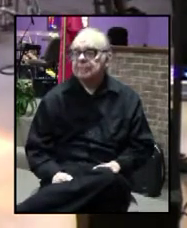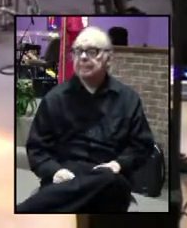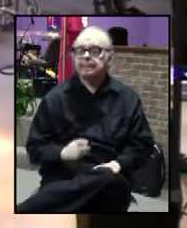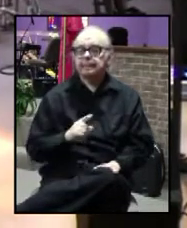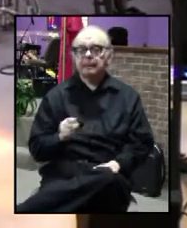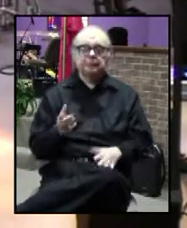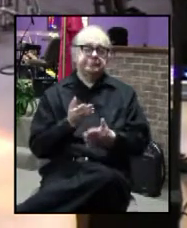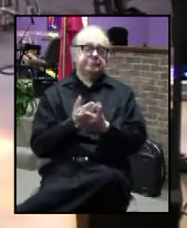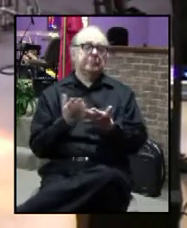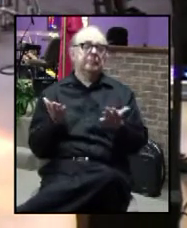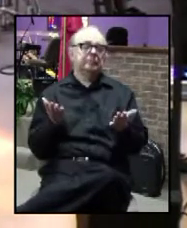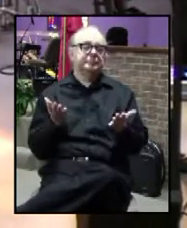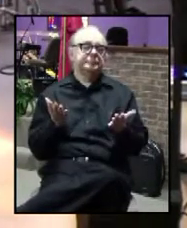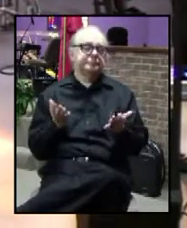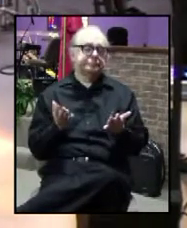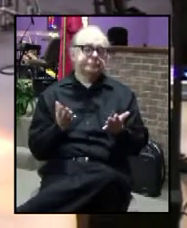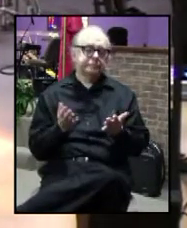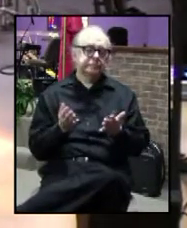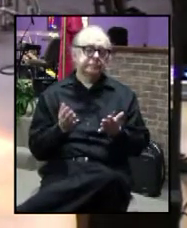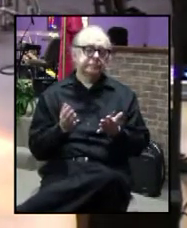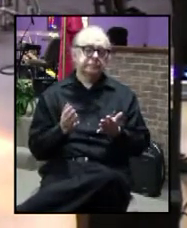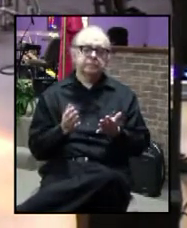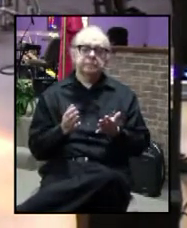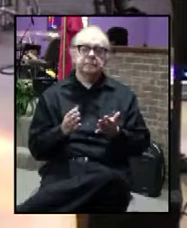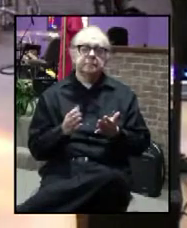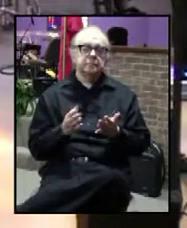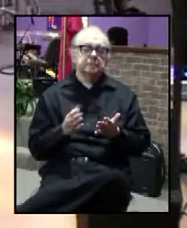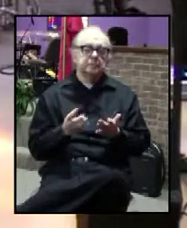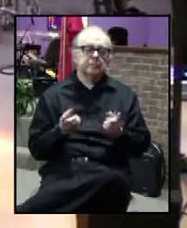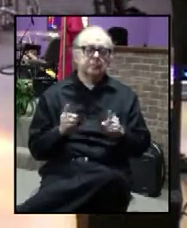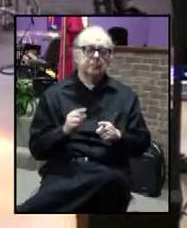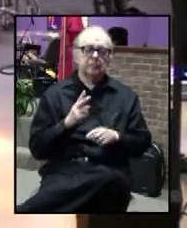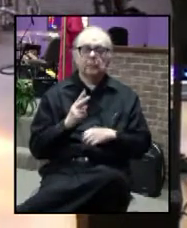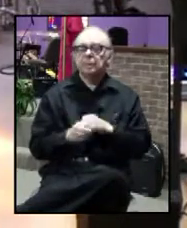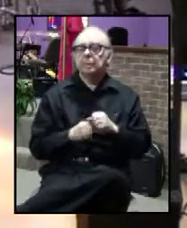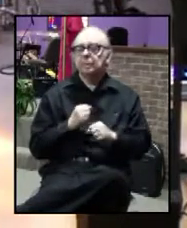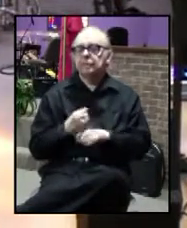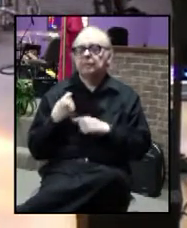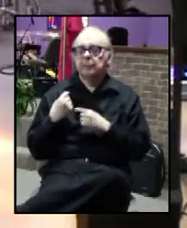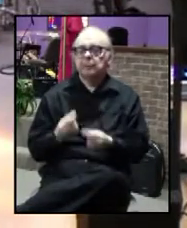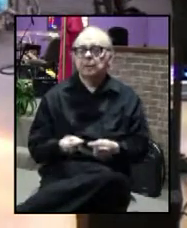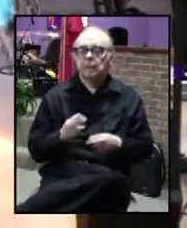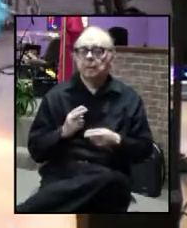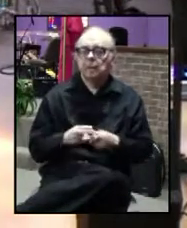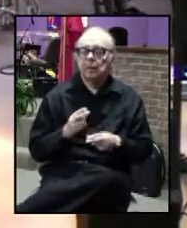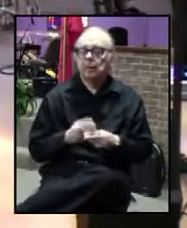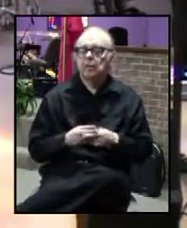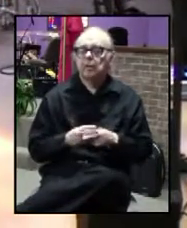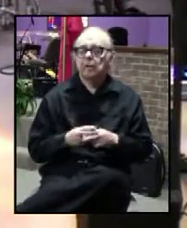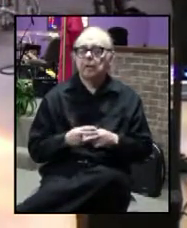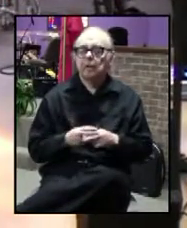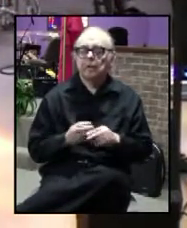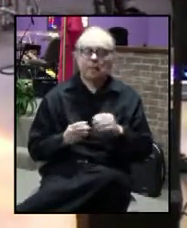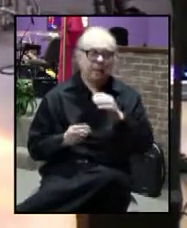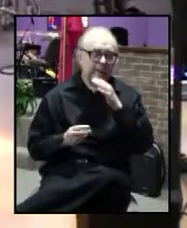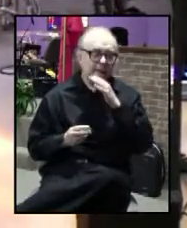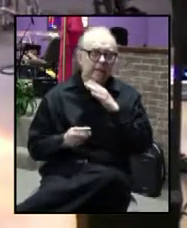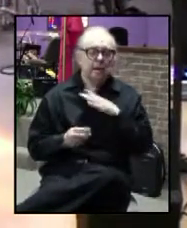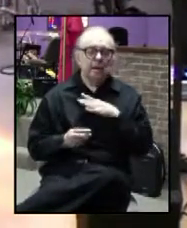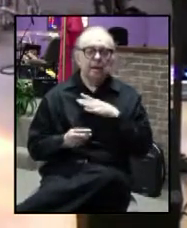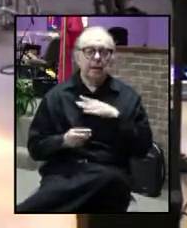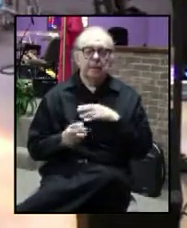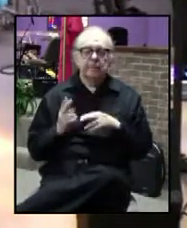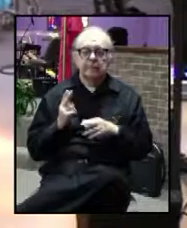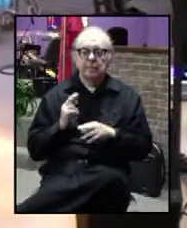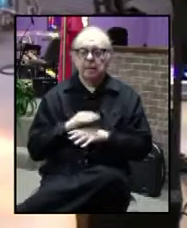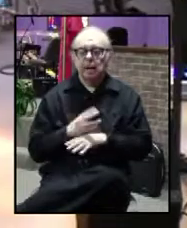a thing that has been going on now for 2 years. It's called Ladies Night Out here in